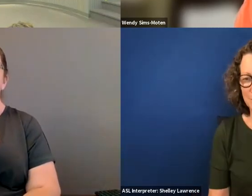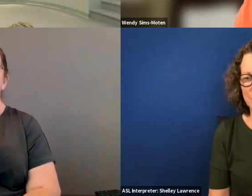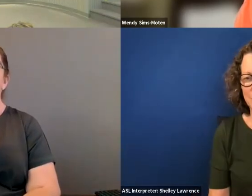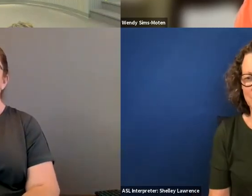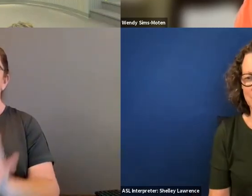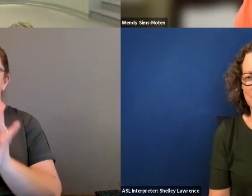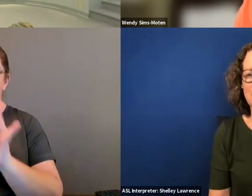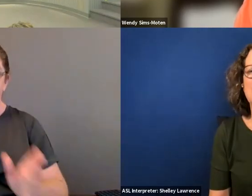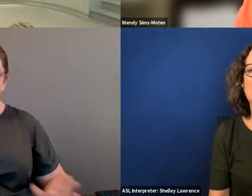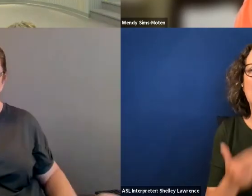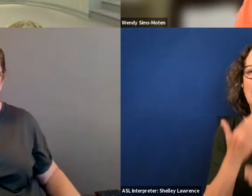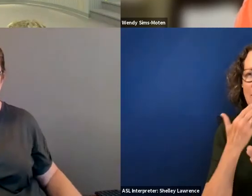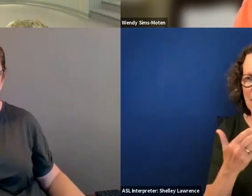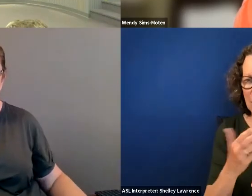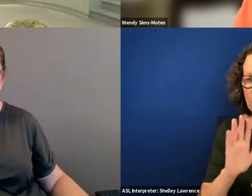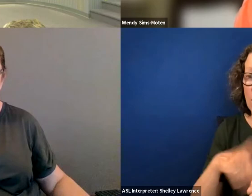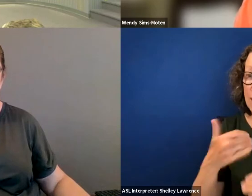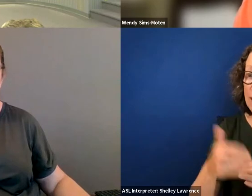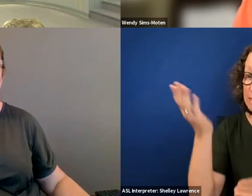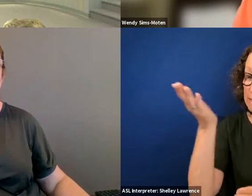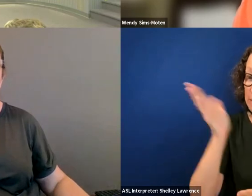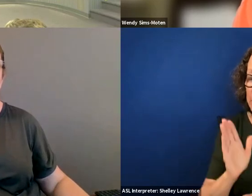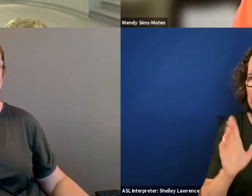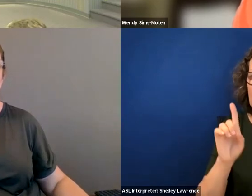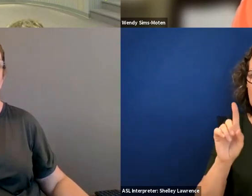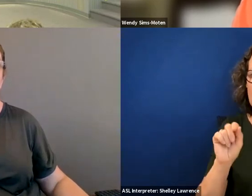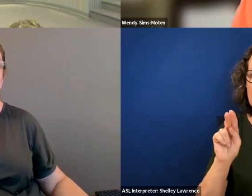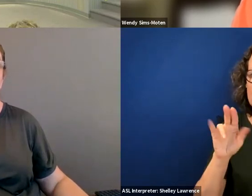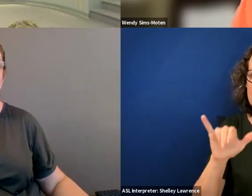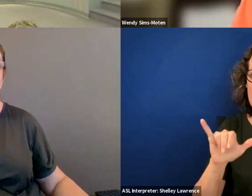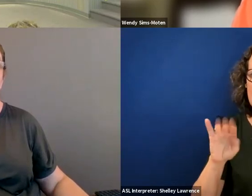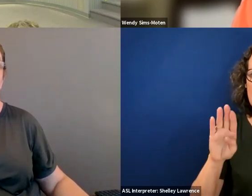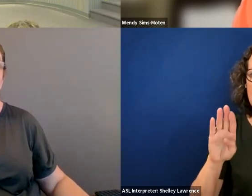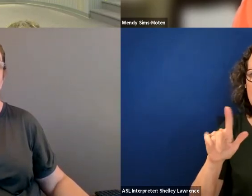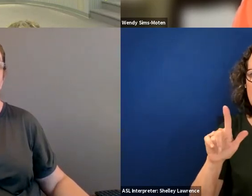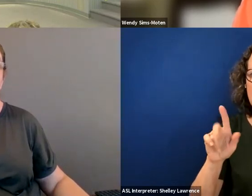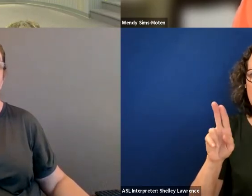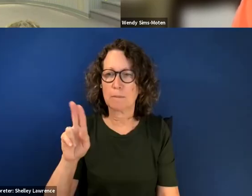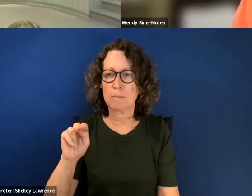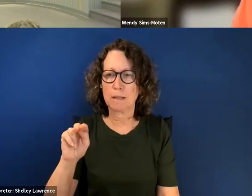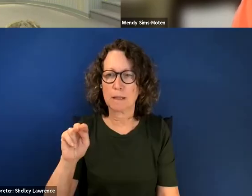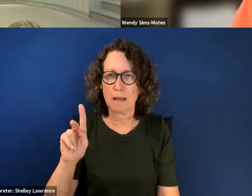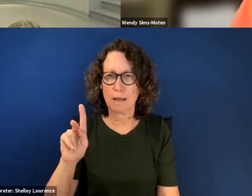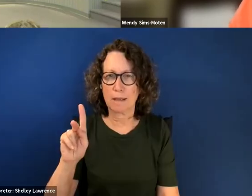Thank you. Our next speaker is Danny Blanc.